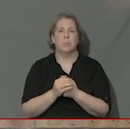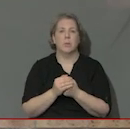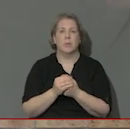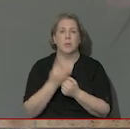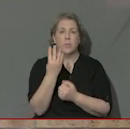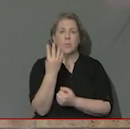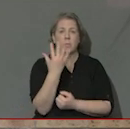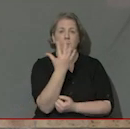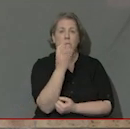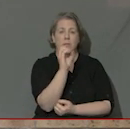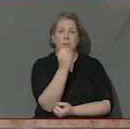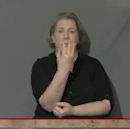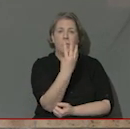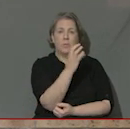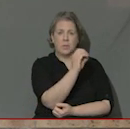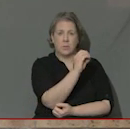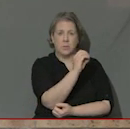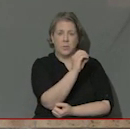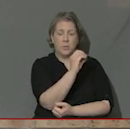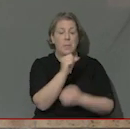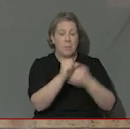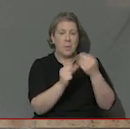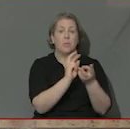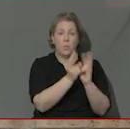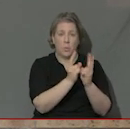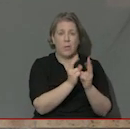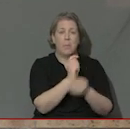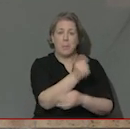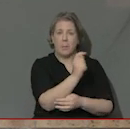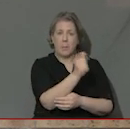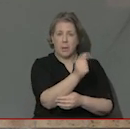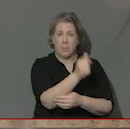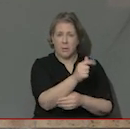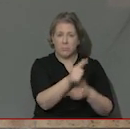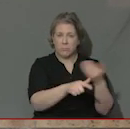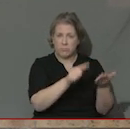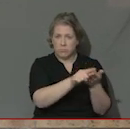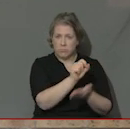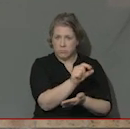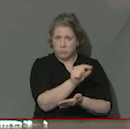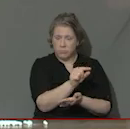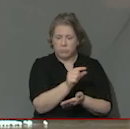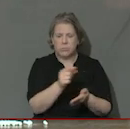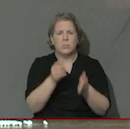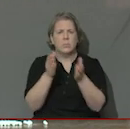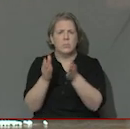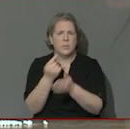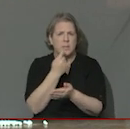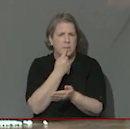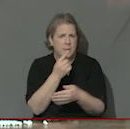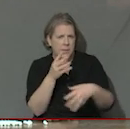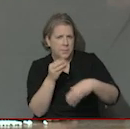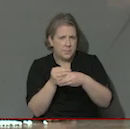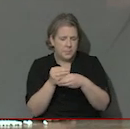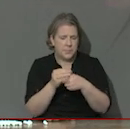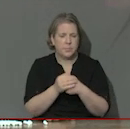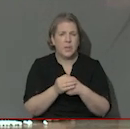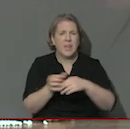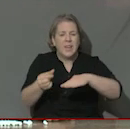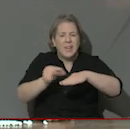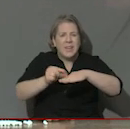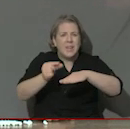455,040. That is your 12 months payment. Then they say the interest